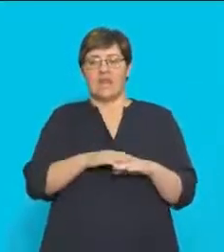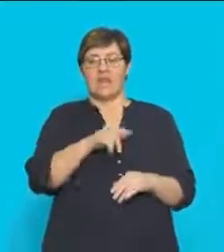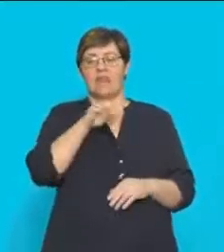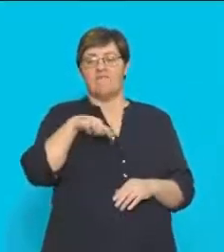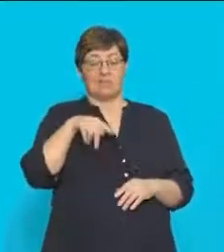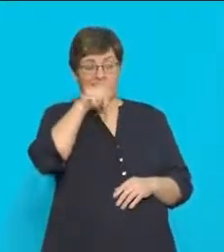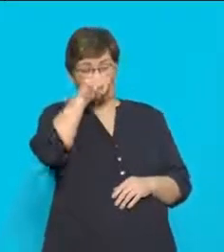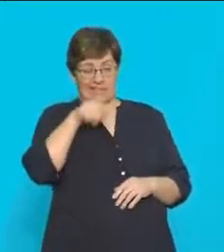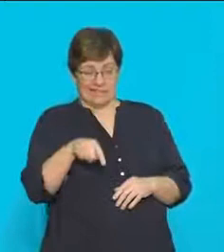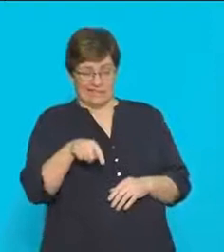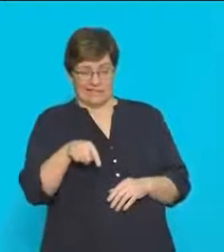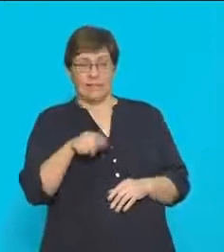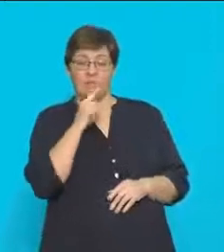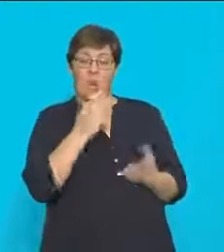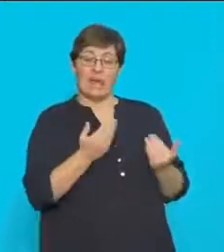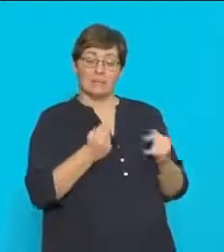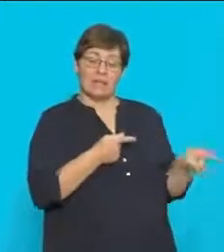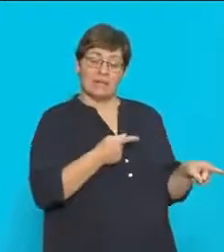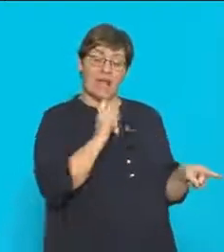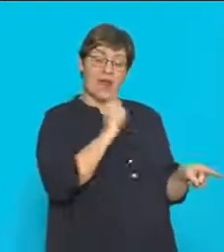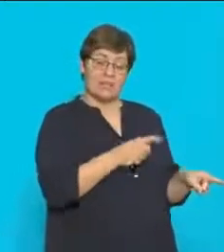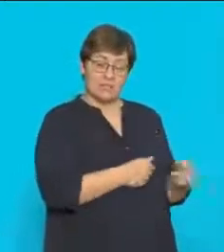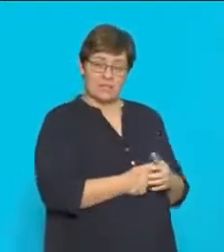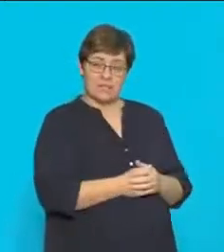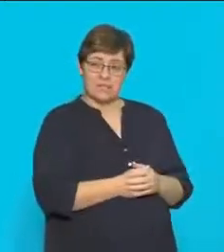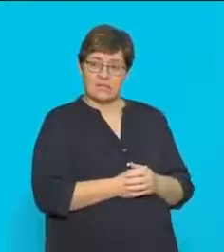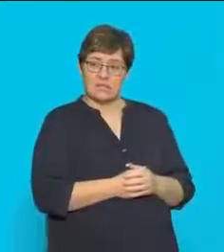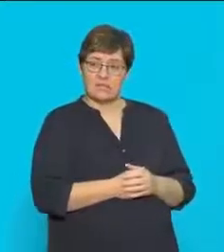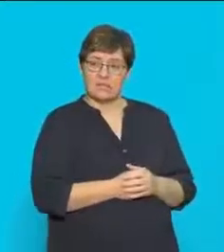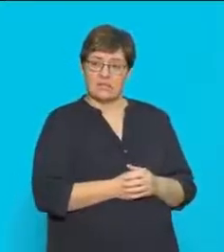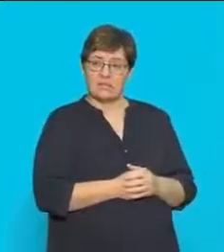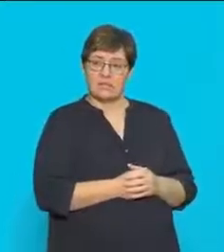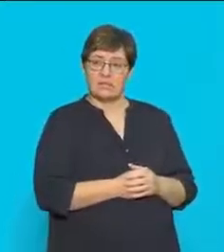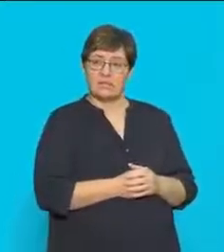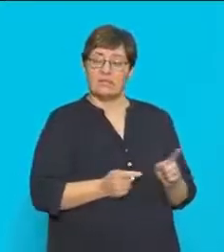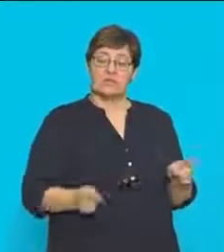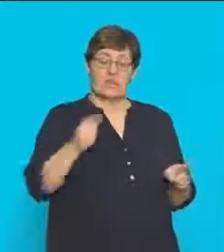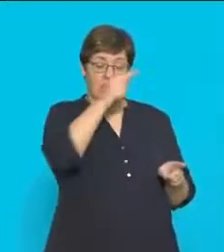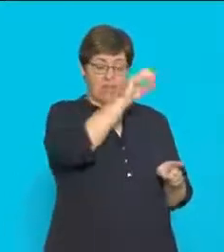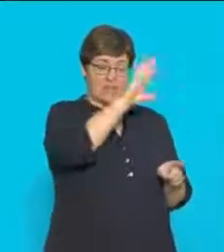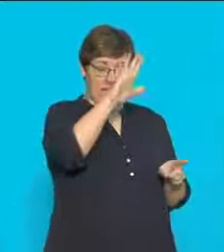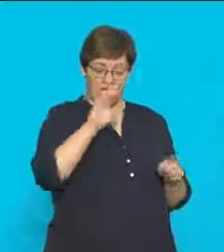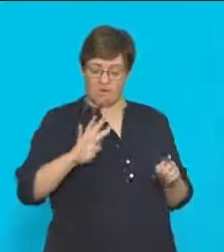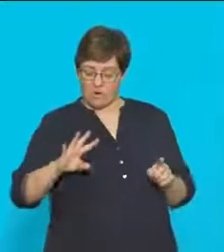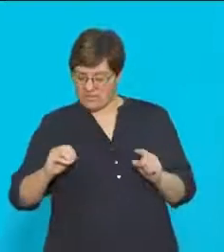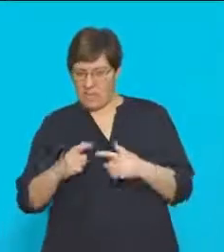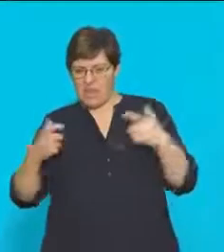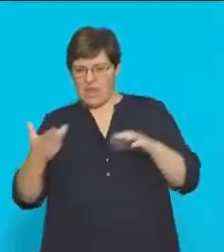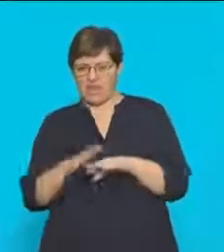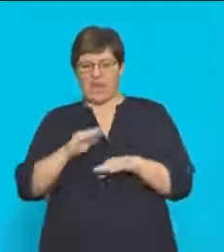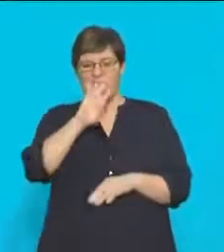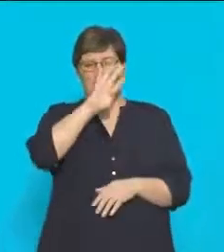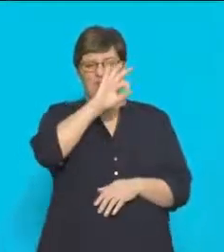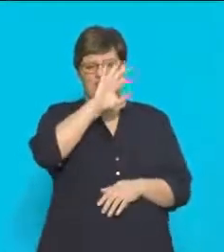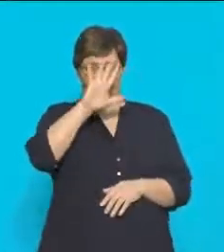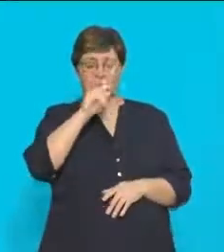So we expect our answer, this angle 40 is slightly bigger than 35. So we expect our